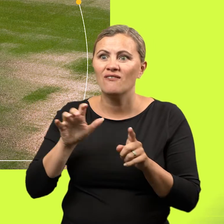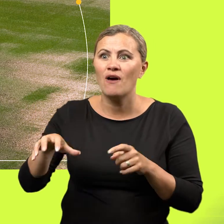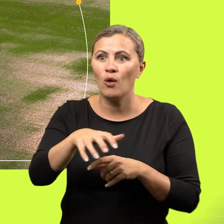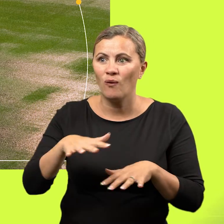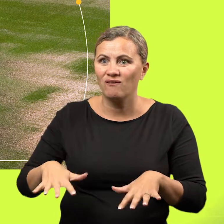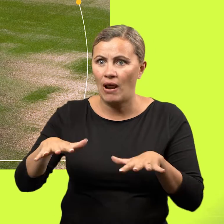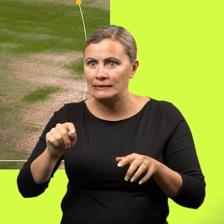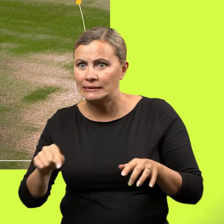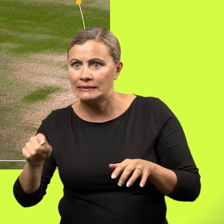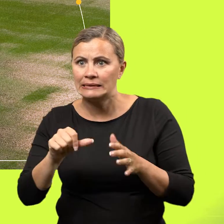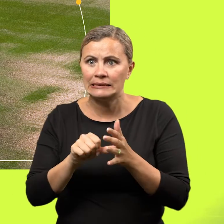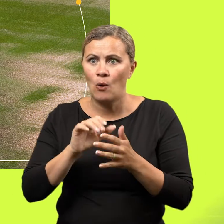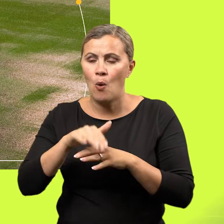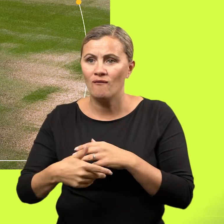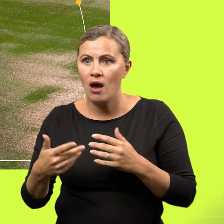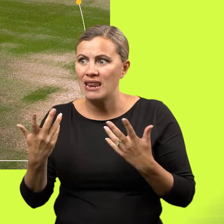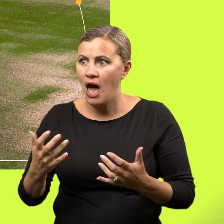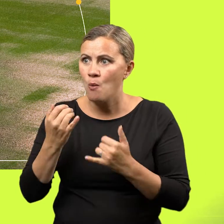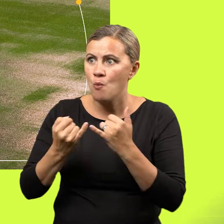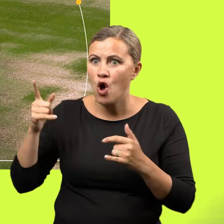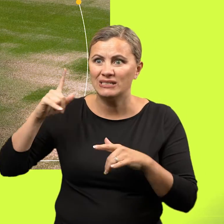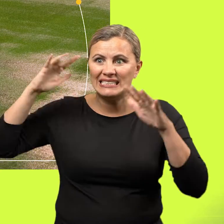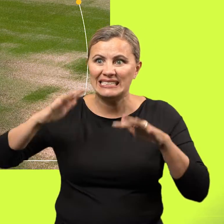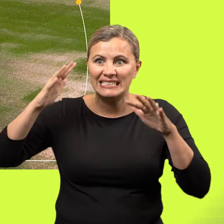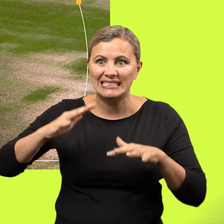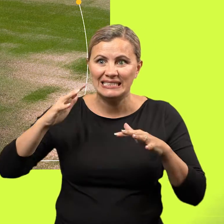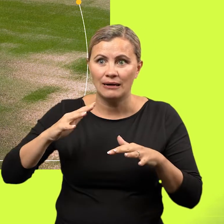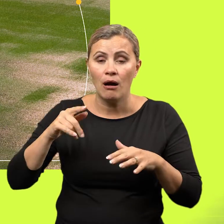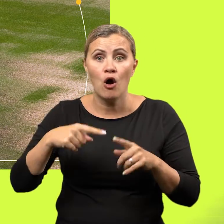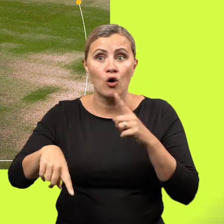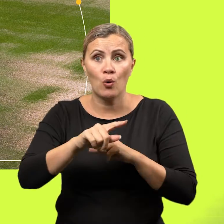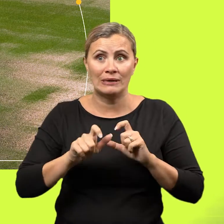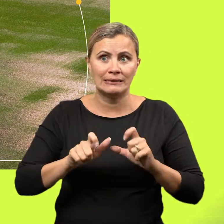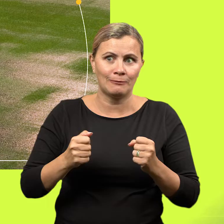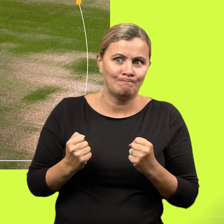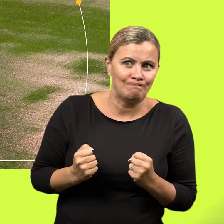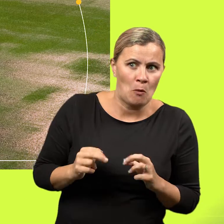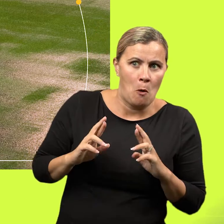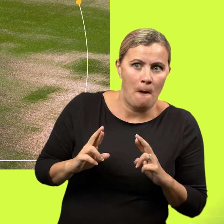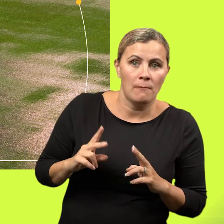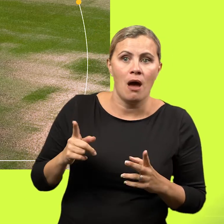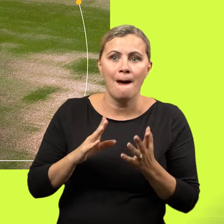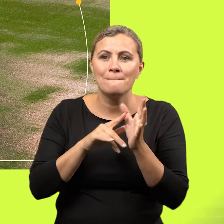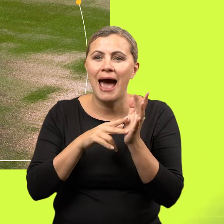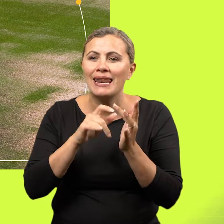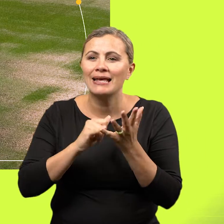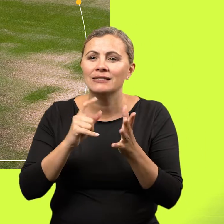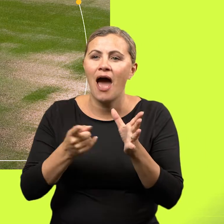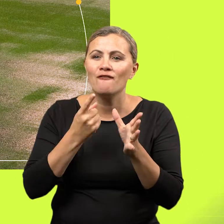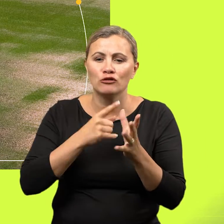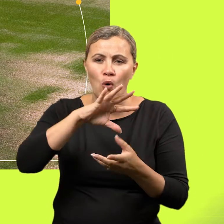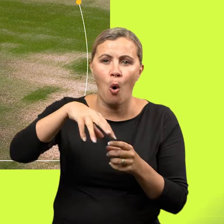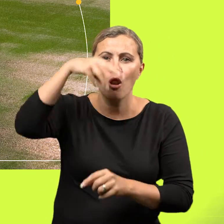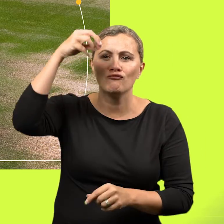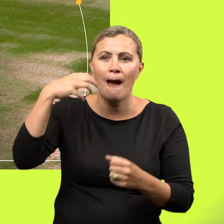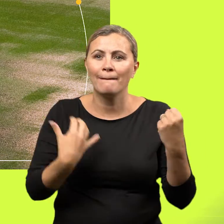south are now being battered by the return of the wetter weather. But for those of you holding out for the Mannix anniversary